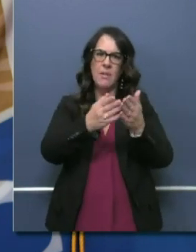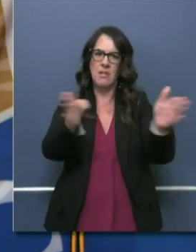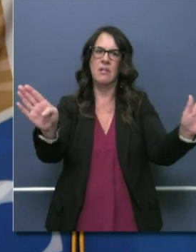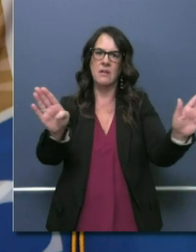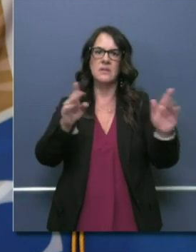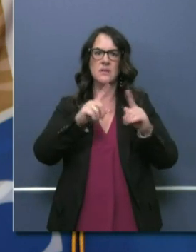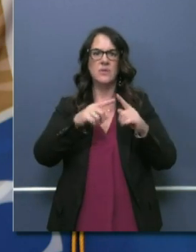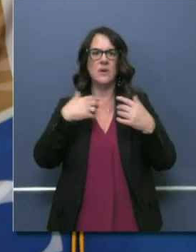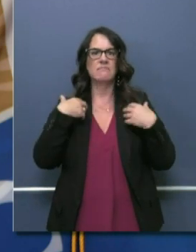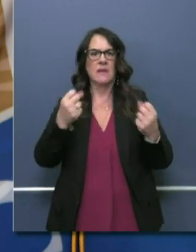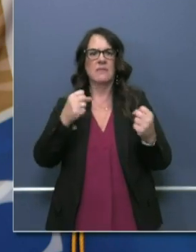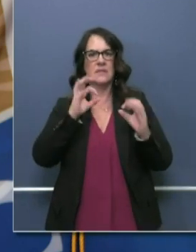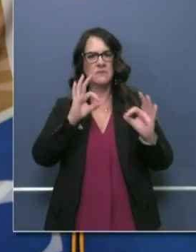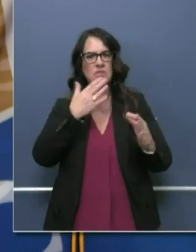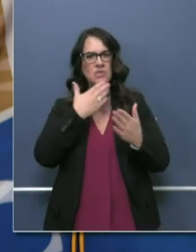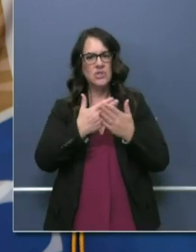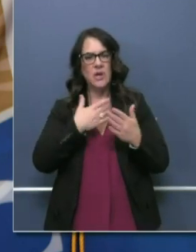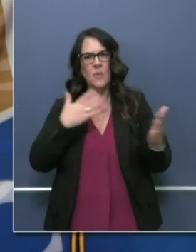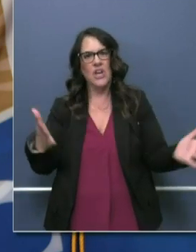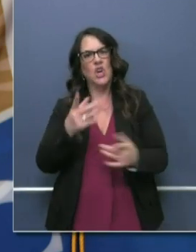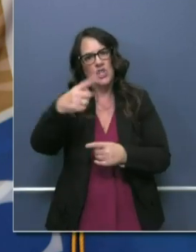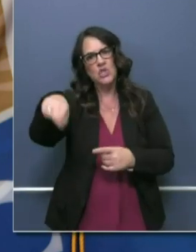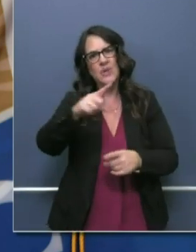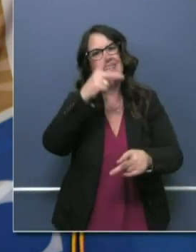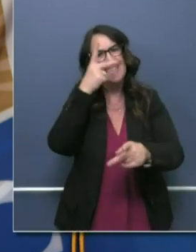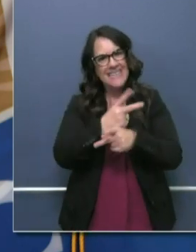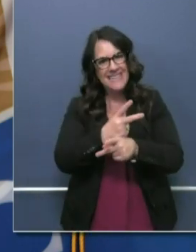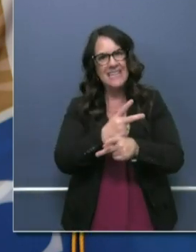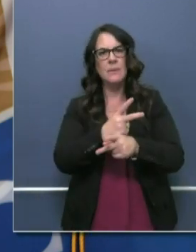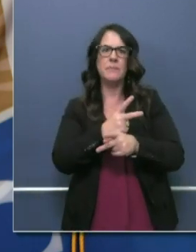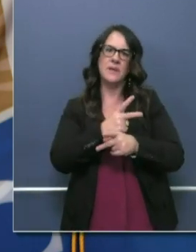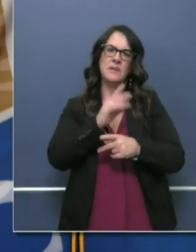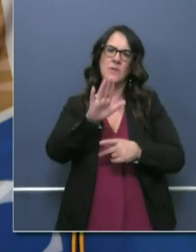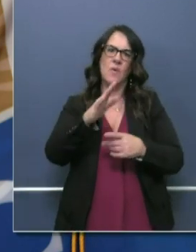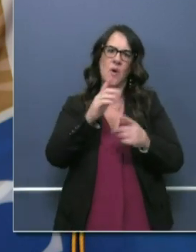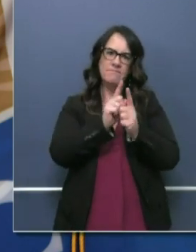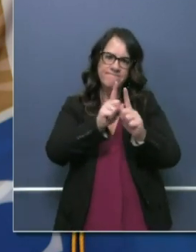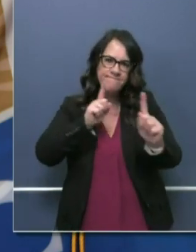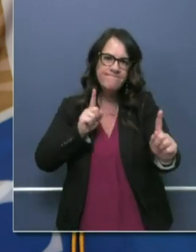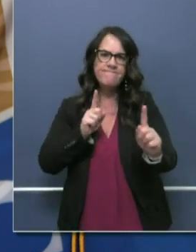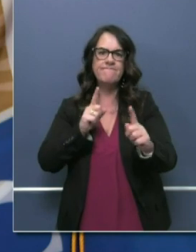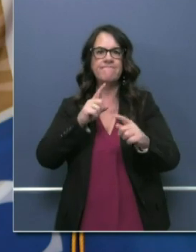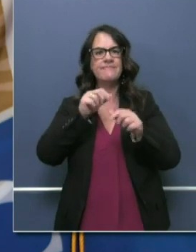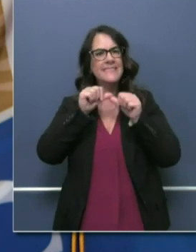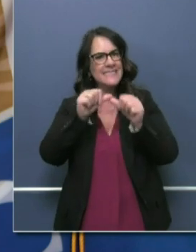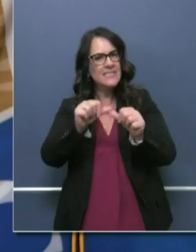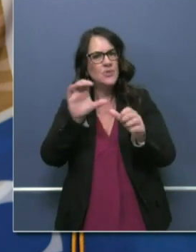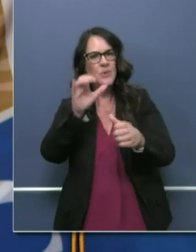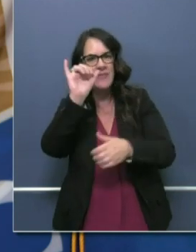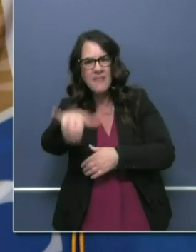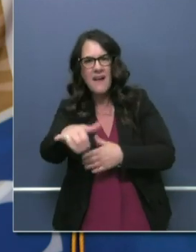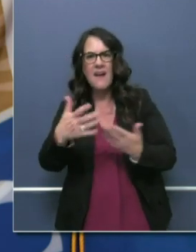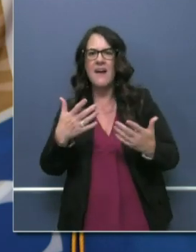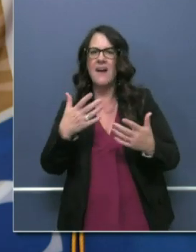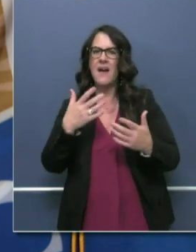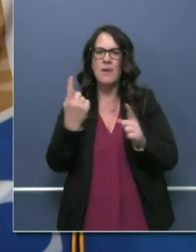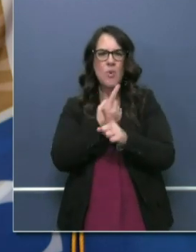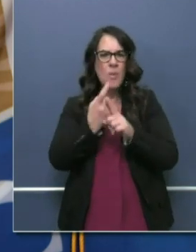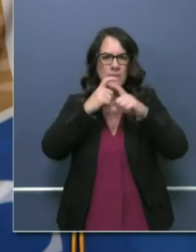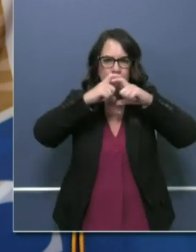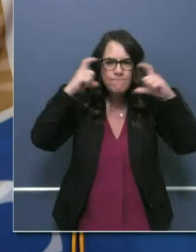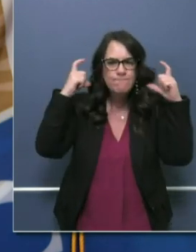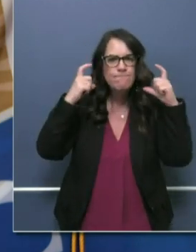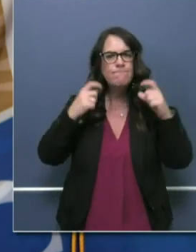always, for continuing to keep public health front and center. The physical distancing you've been practicing, the appropriateness of wearing